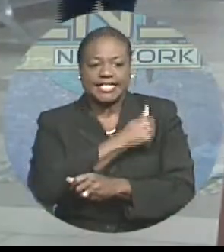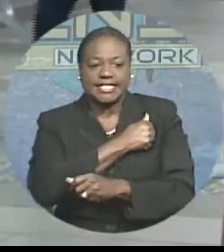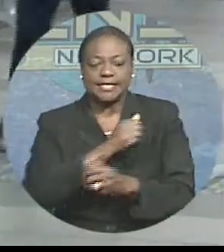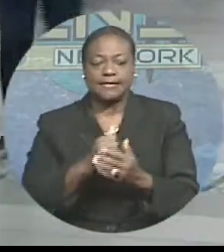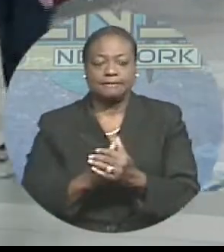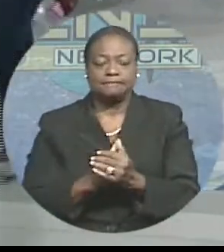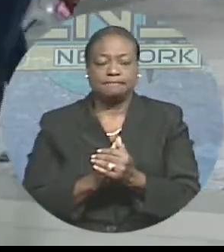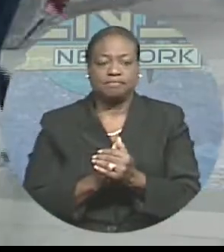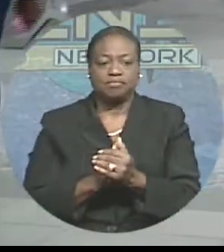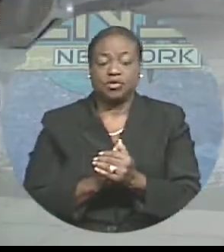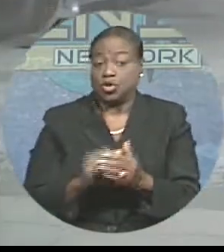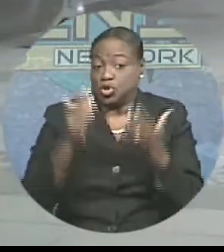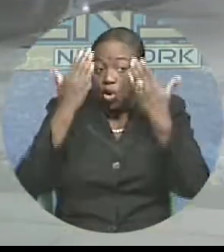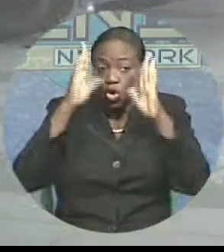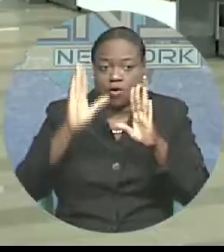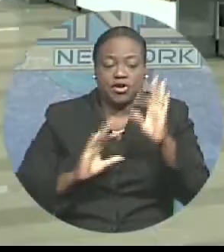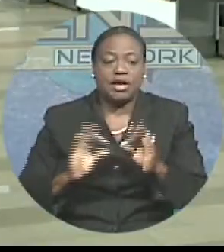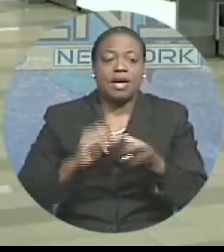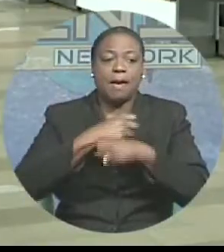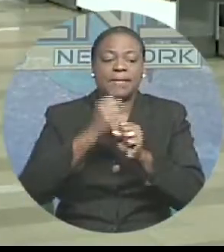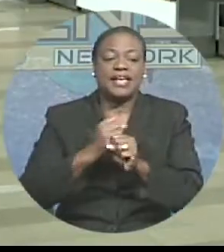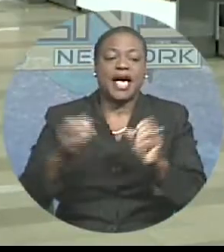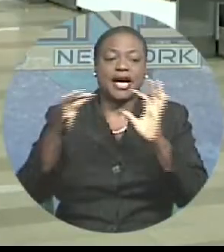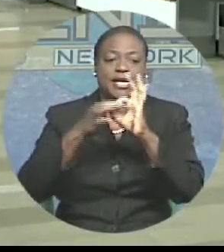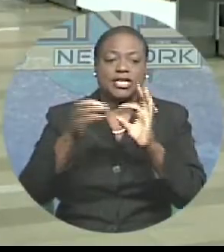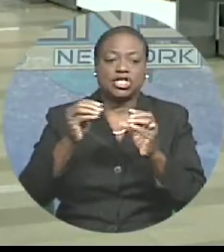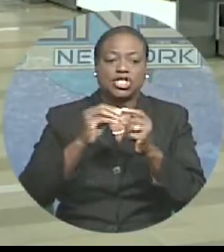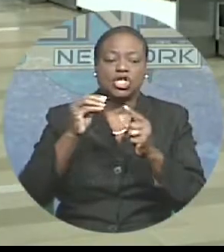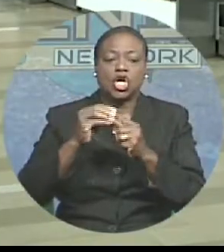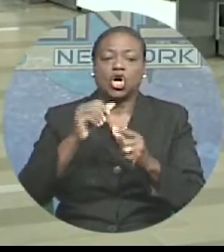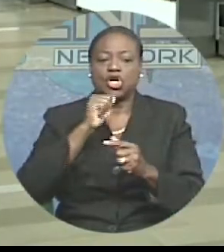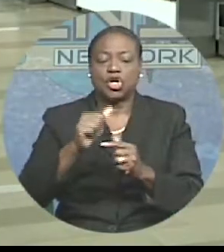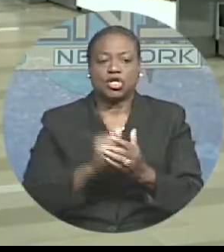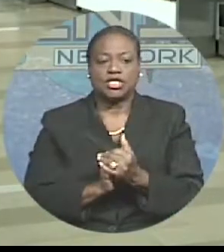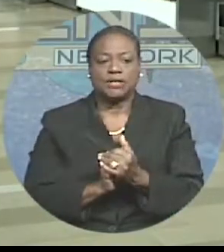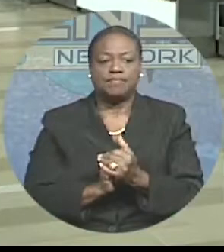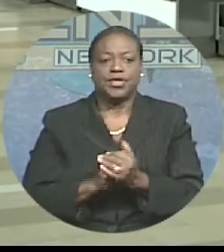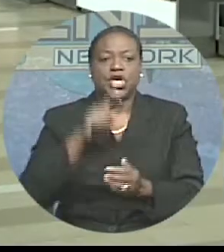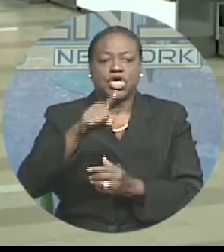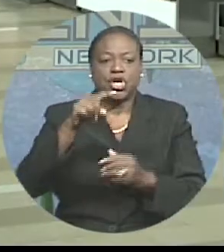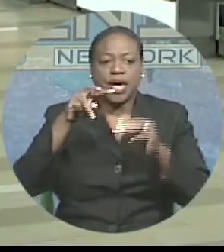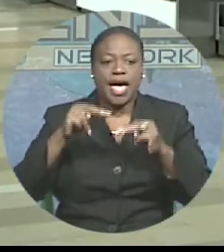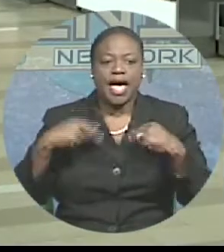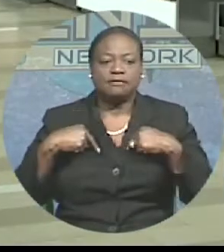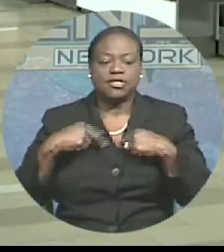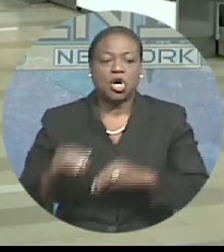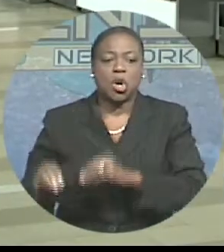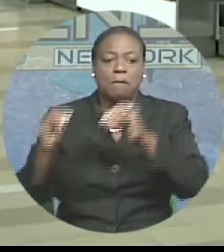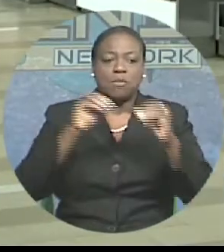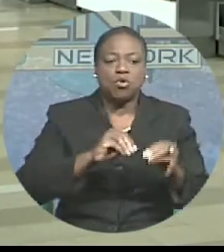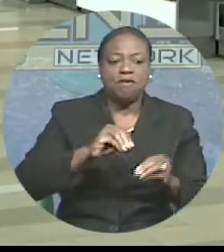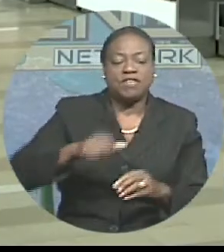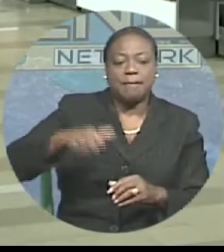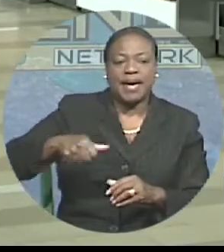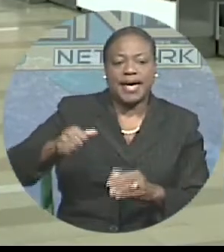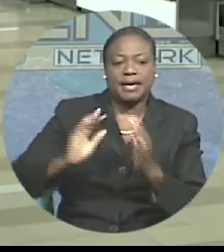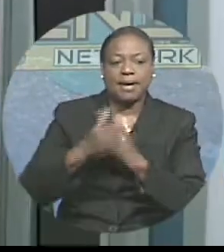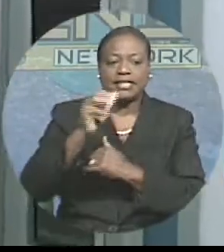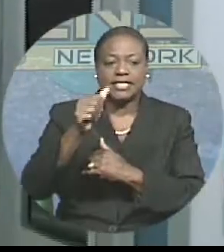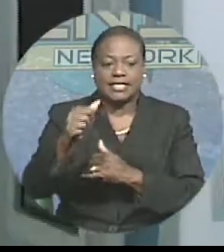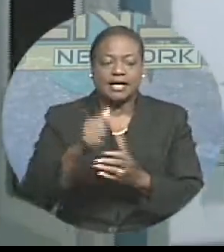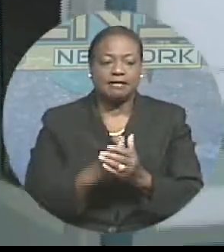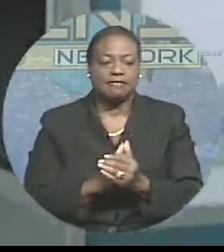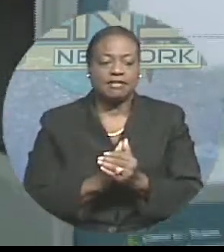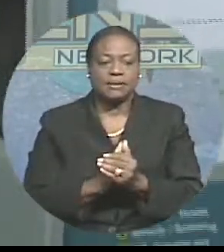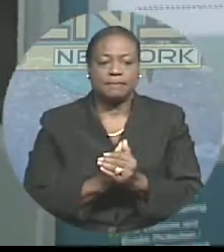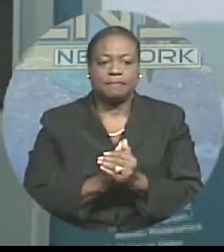we'll make our connections or not. You just have to manually do everything, move your baggage, and they didn't really give you no updates, so.